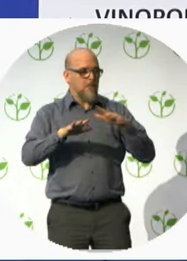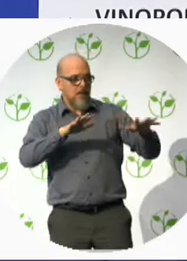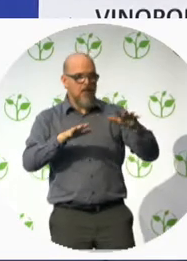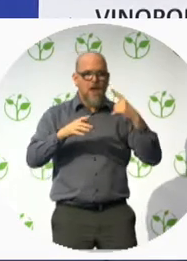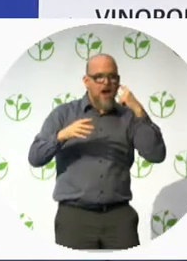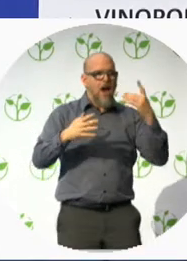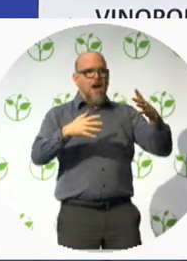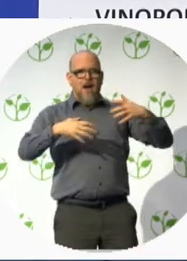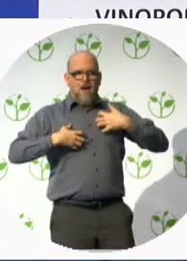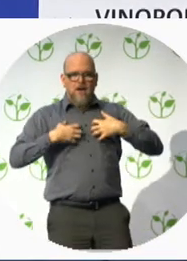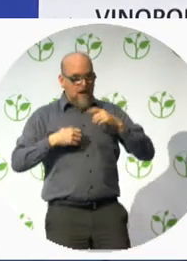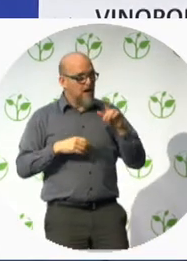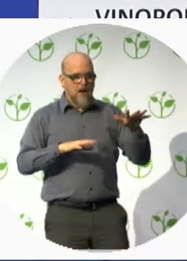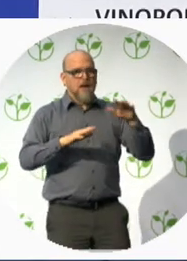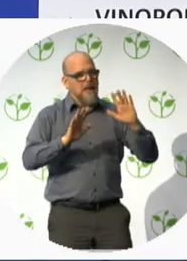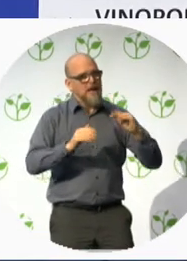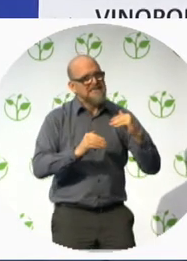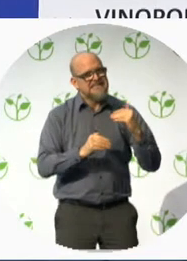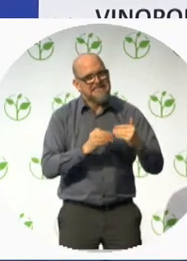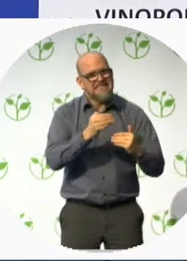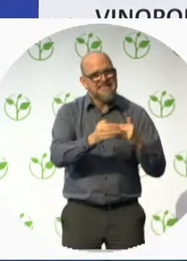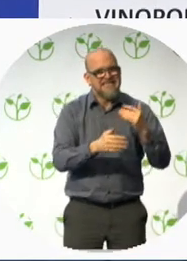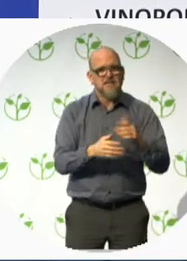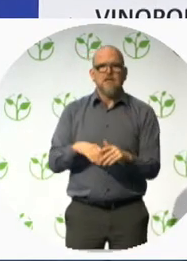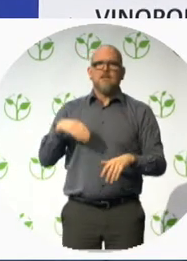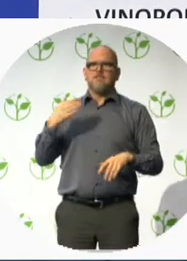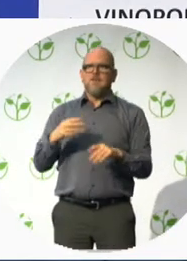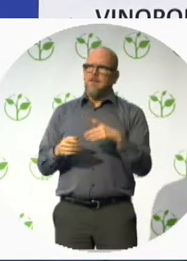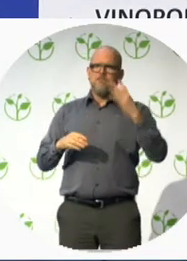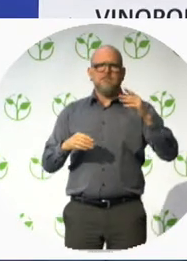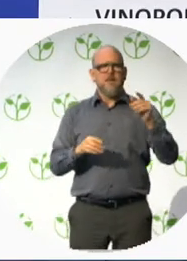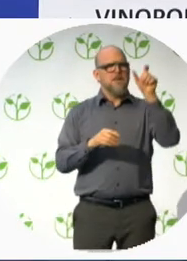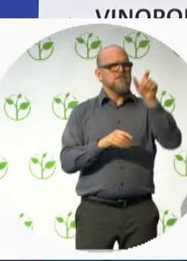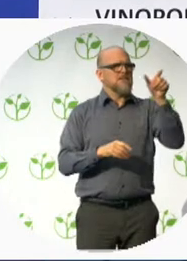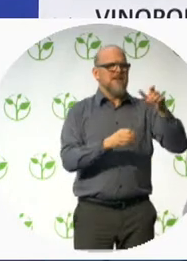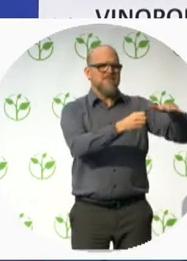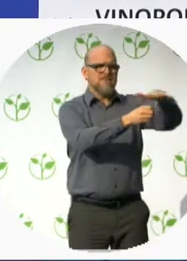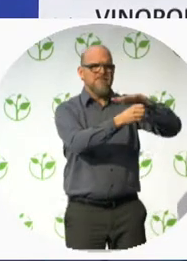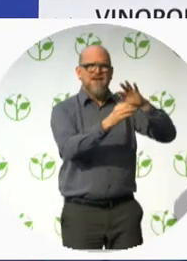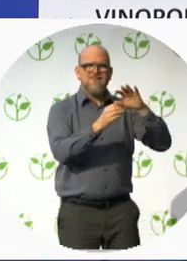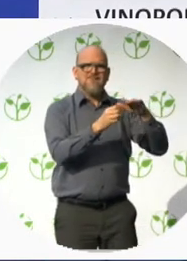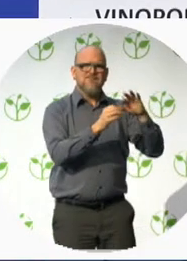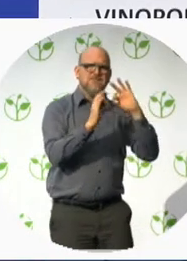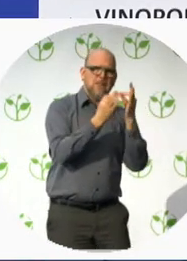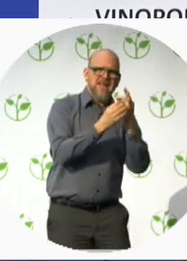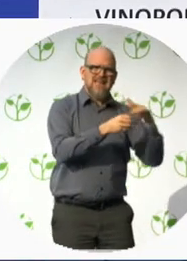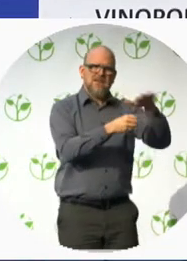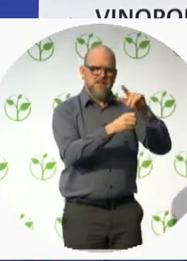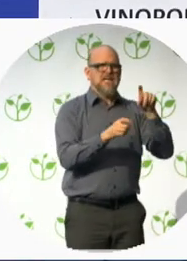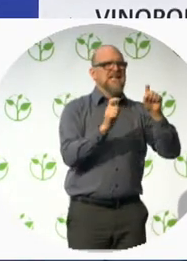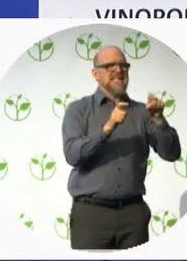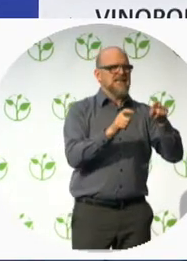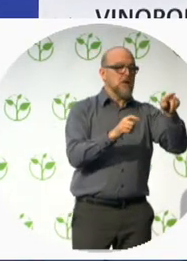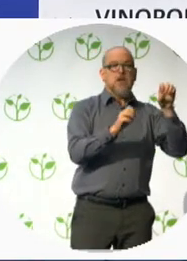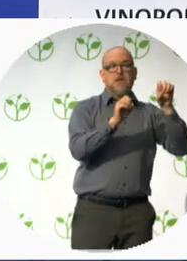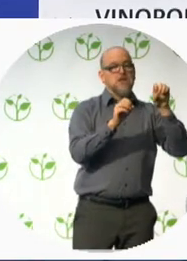train stakeholders, teachers, families, deaf community members, in instructional techniques to foster better reading and